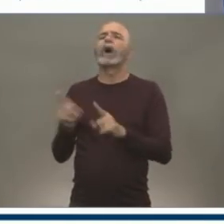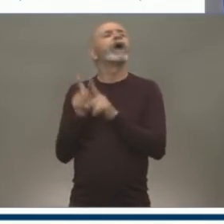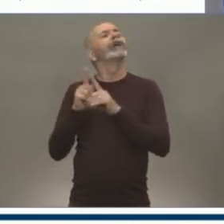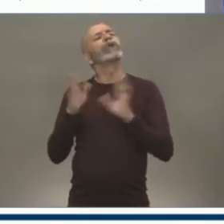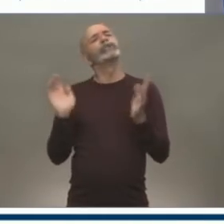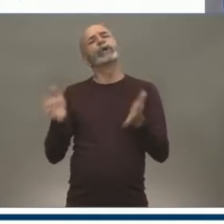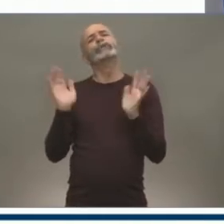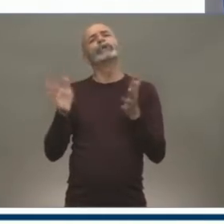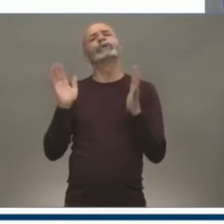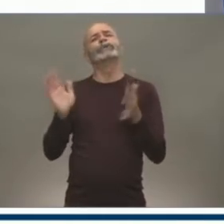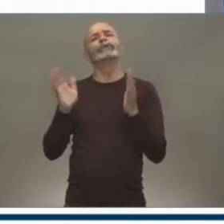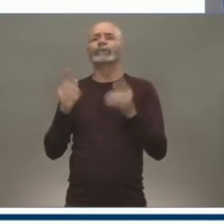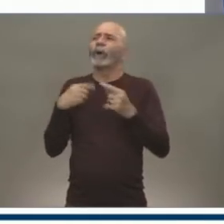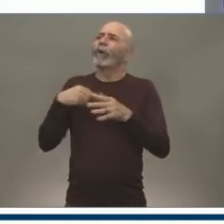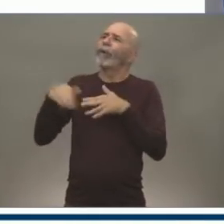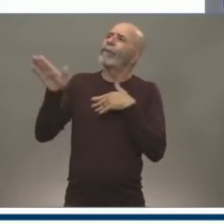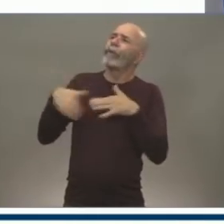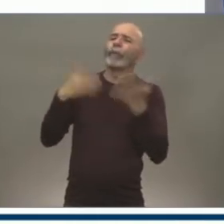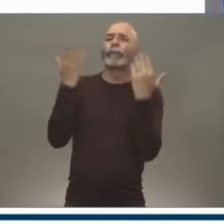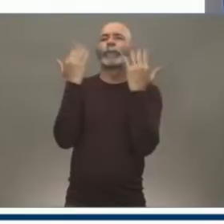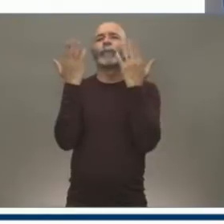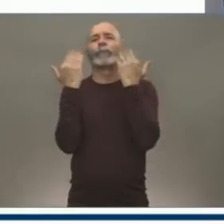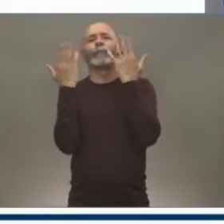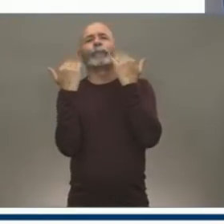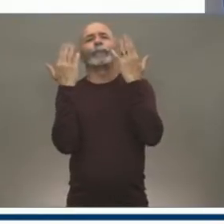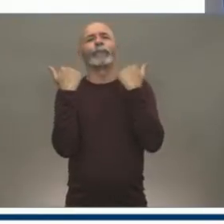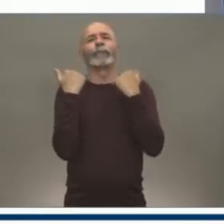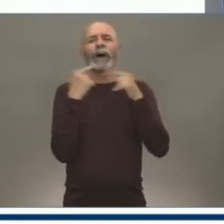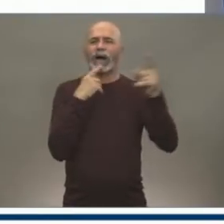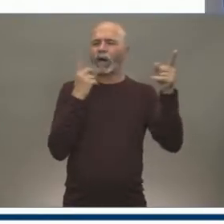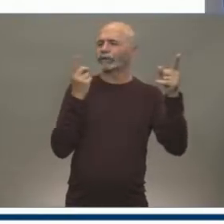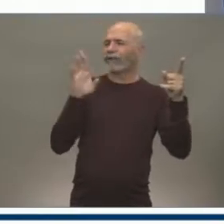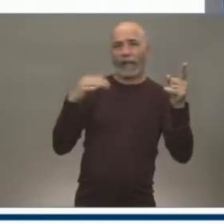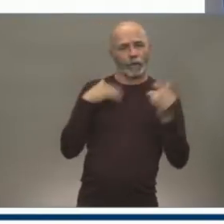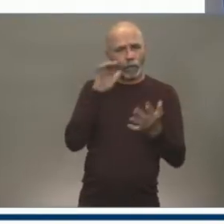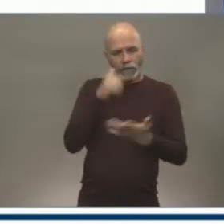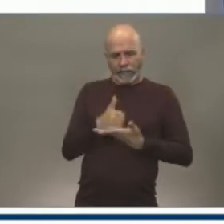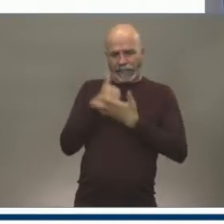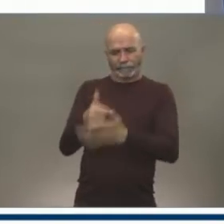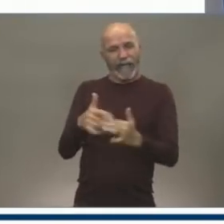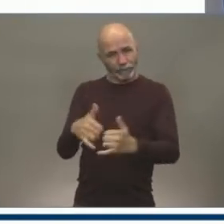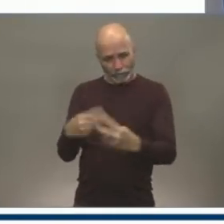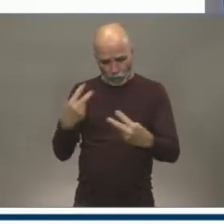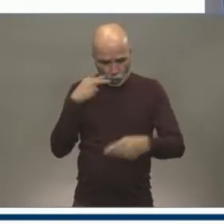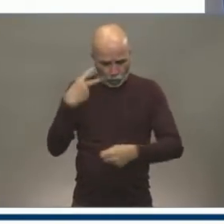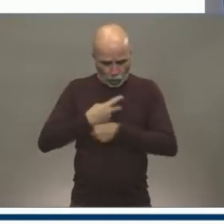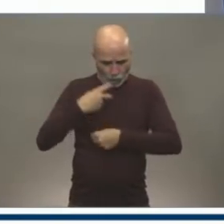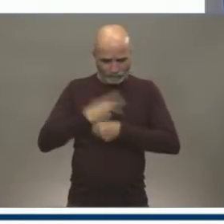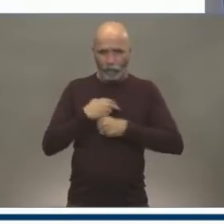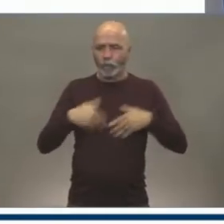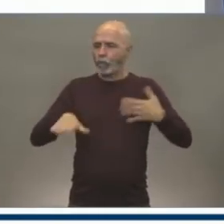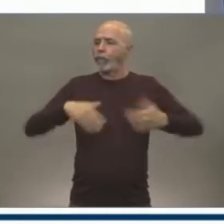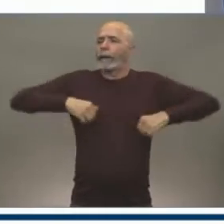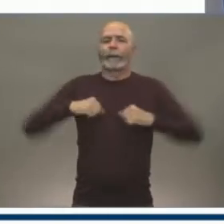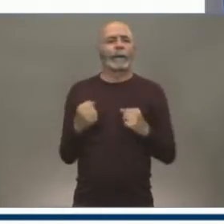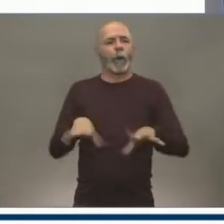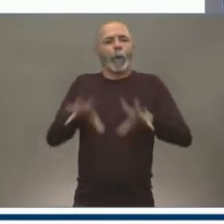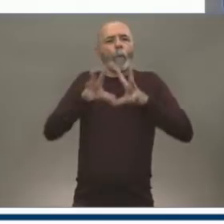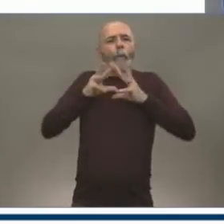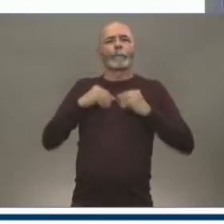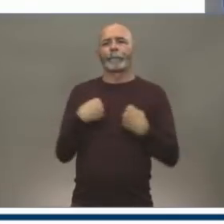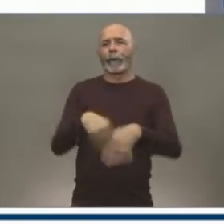Strang's advice earlier about how do we look after ourselves as well as we're going through this COVID. Those parks will be part of that,